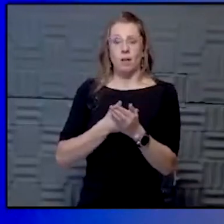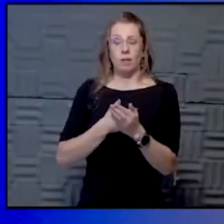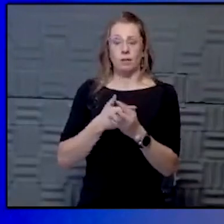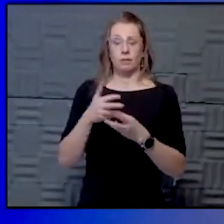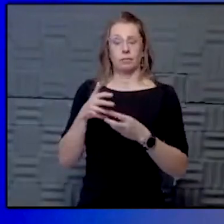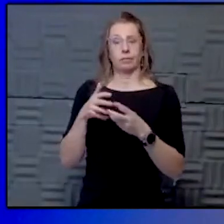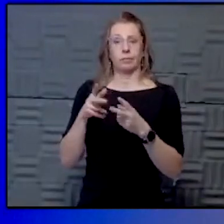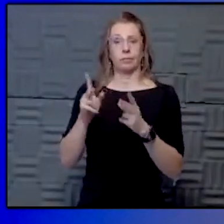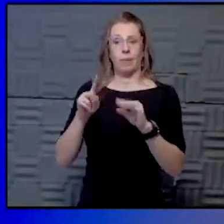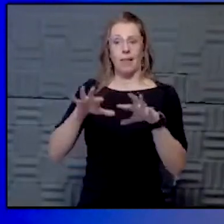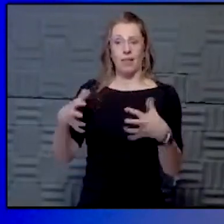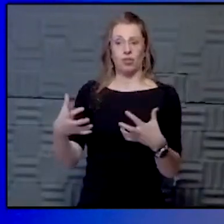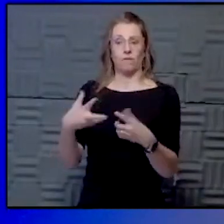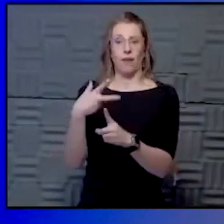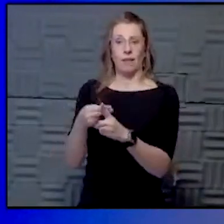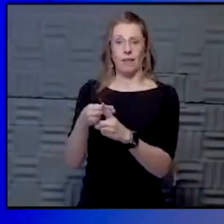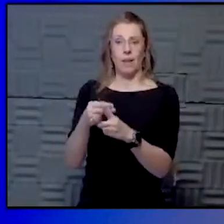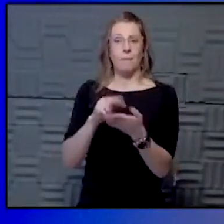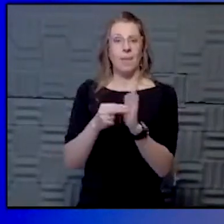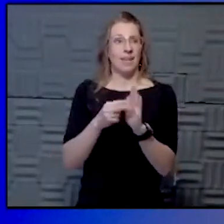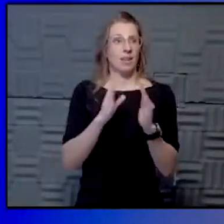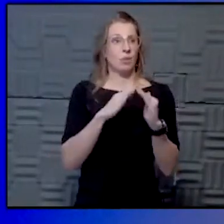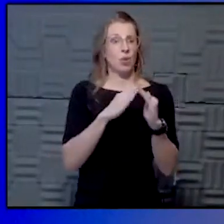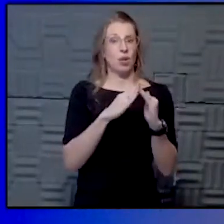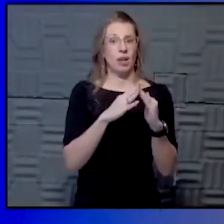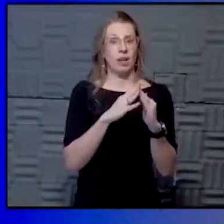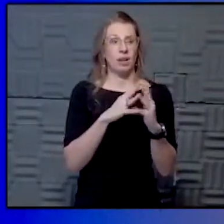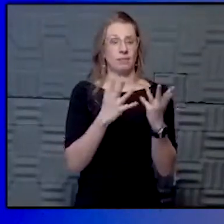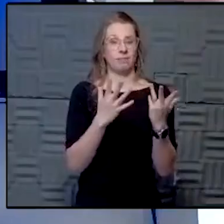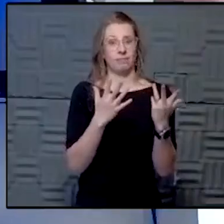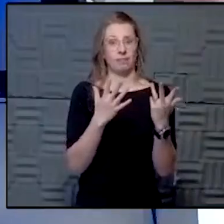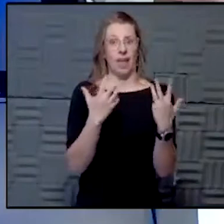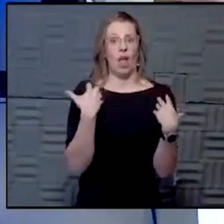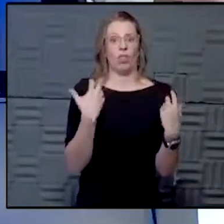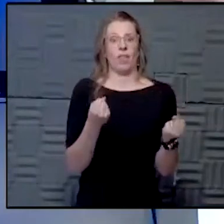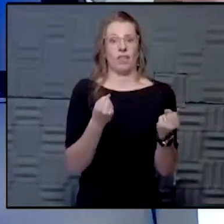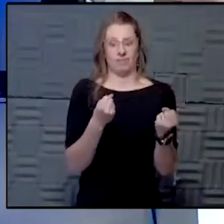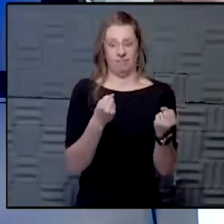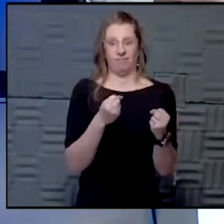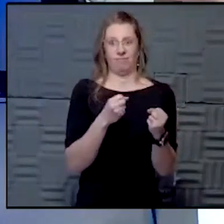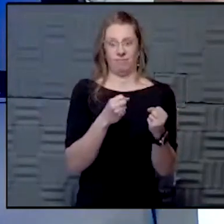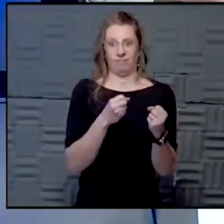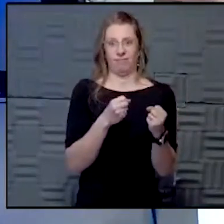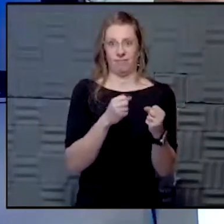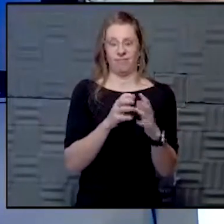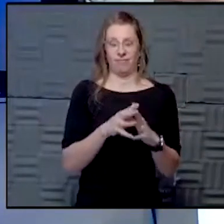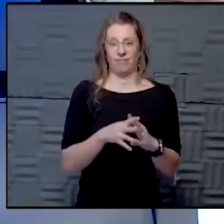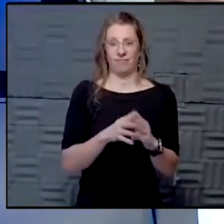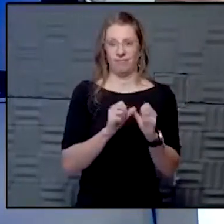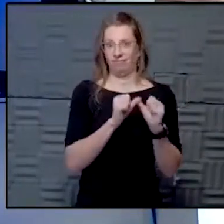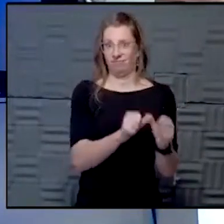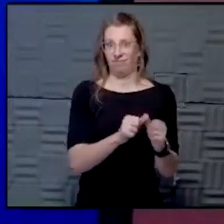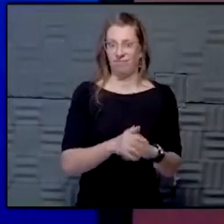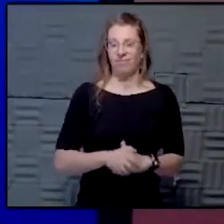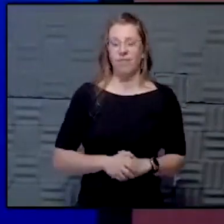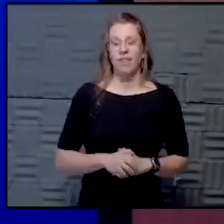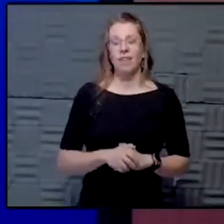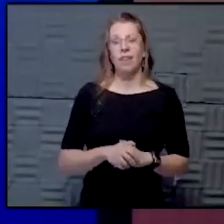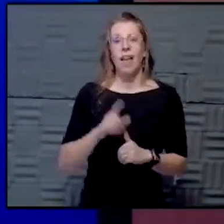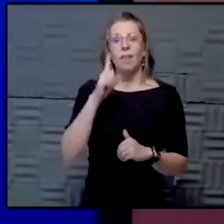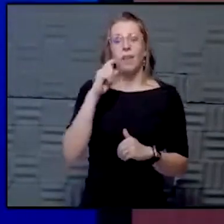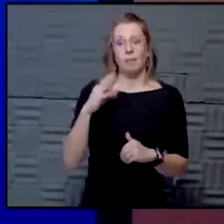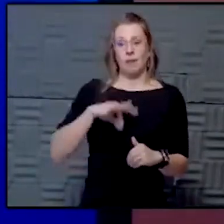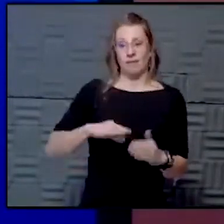then therefore keep our community and population healthy as a whole. Yeah, it's a great point. I think that the benefit here